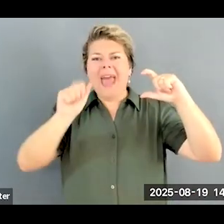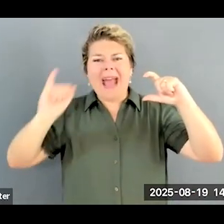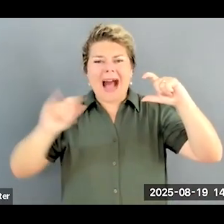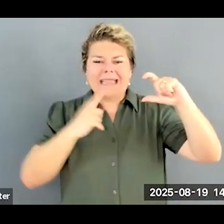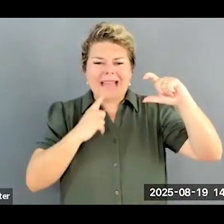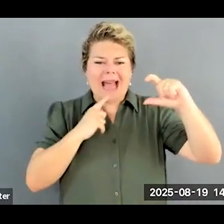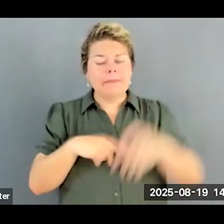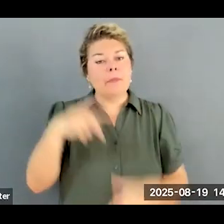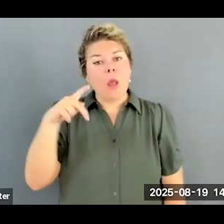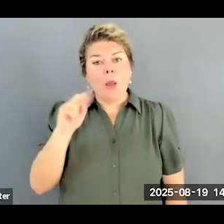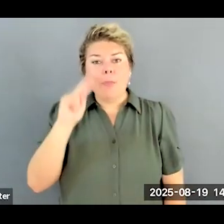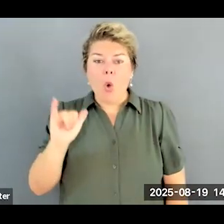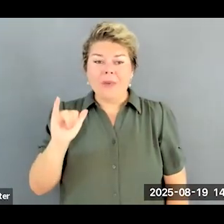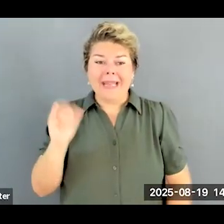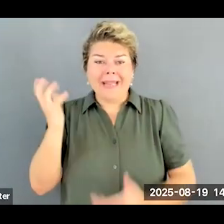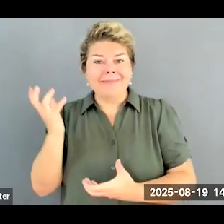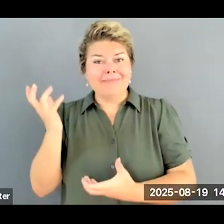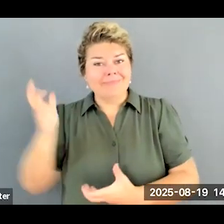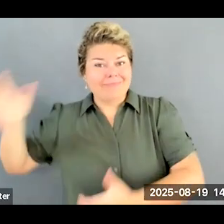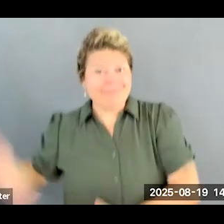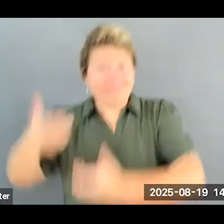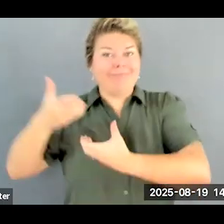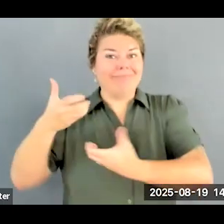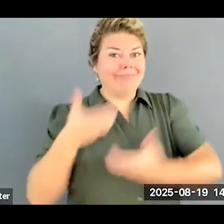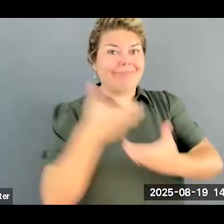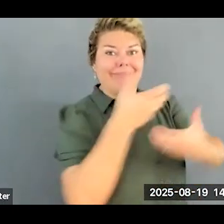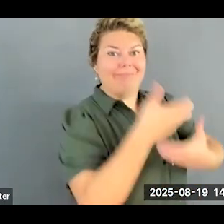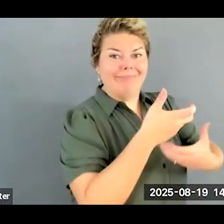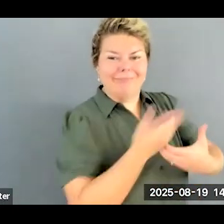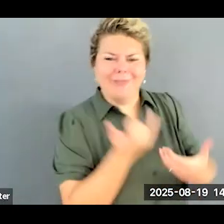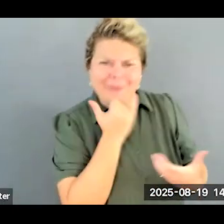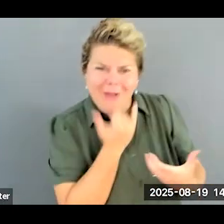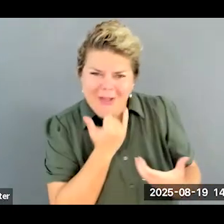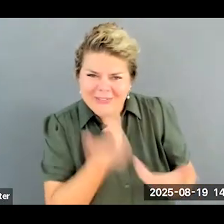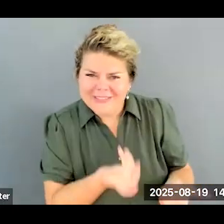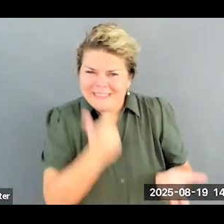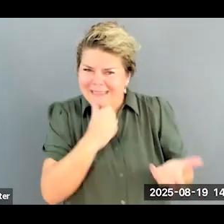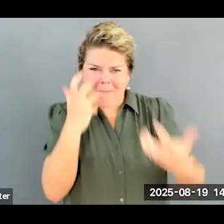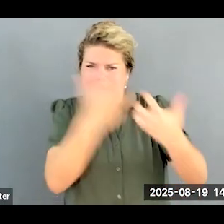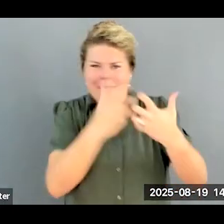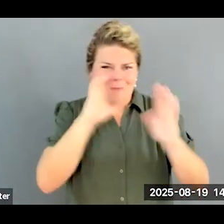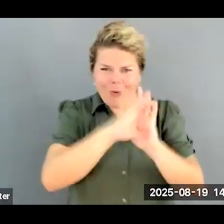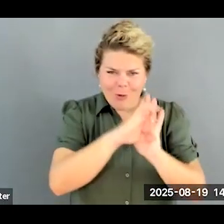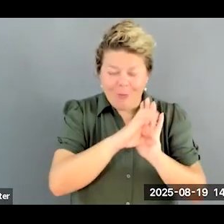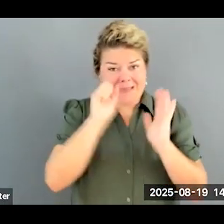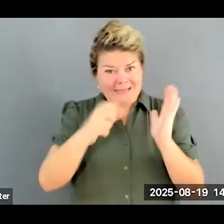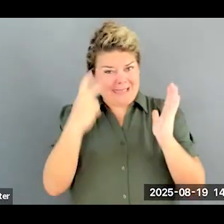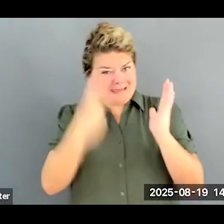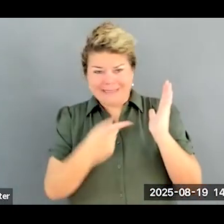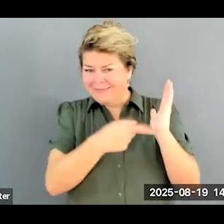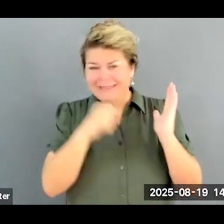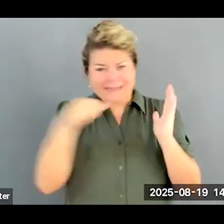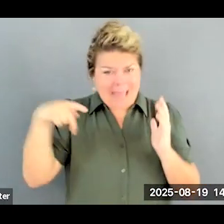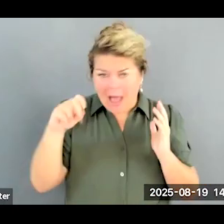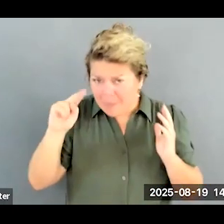was a pony being carried by a person. And if you're able to see this photo, you may be able to tell that this is neither a pony